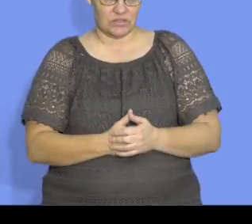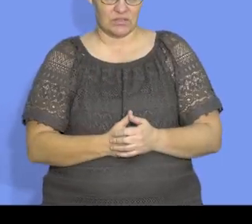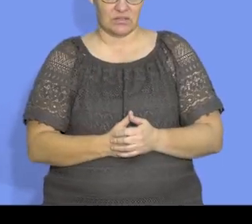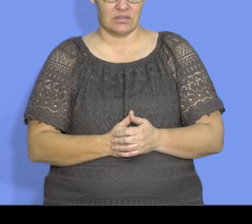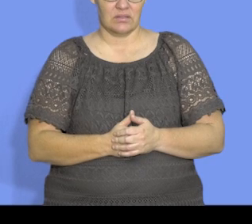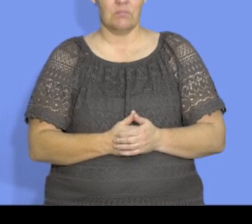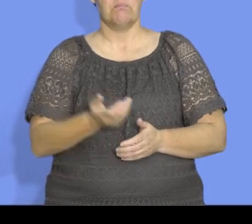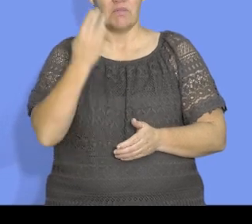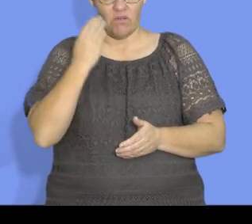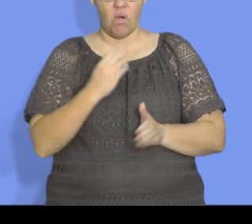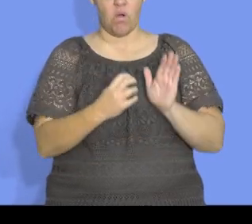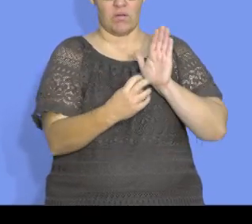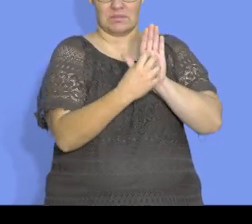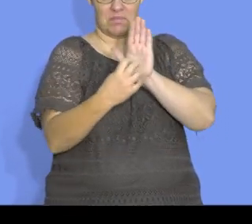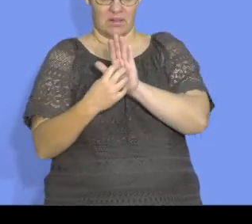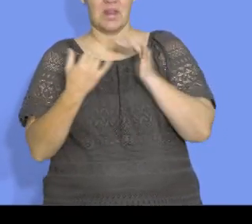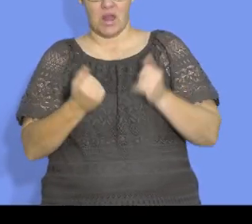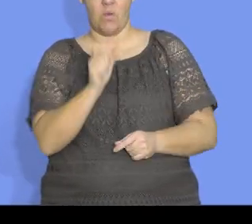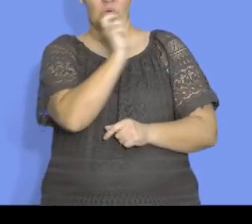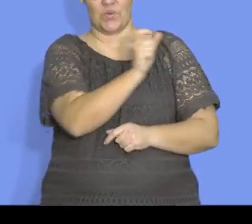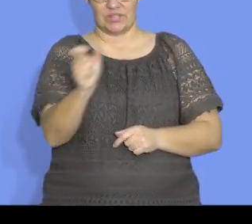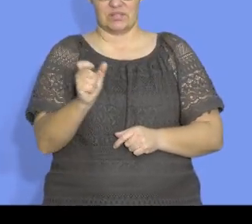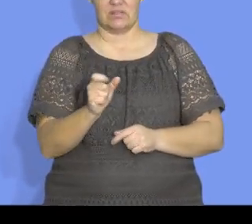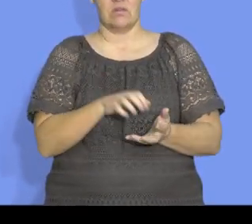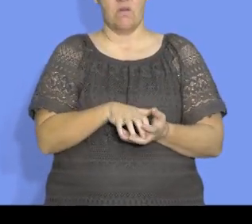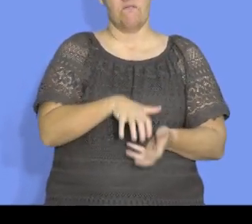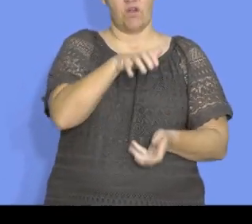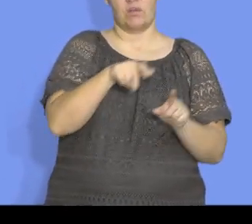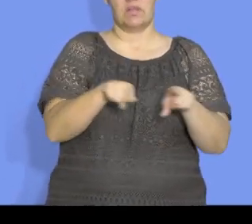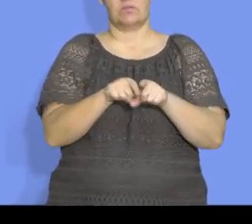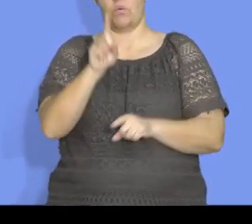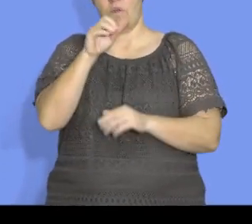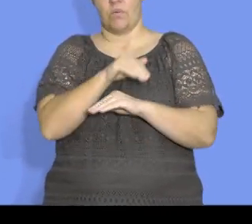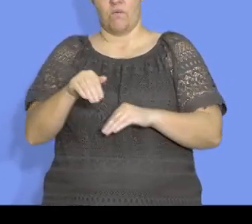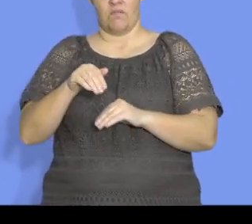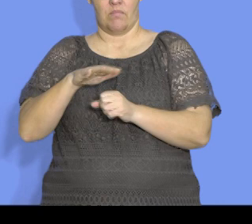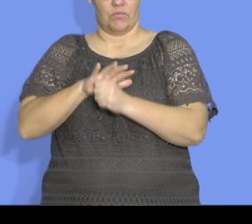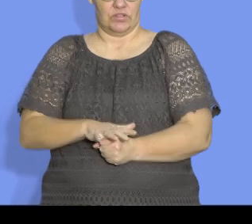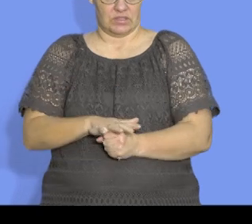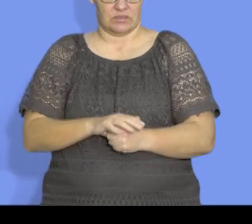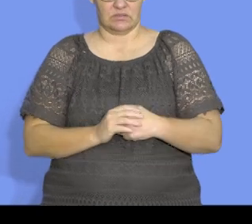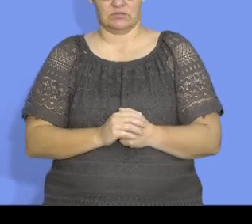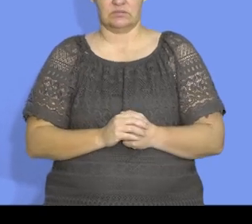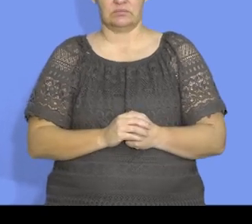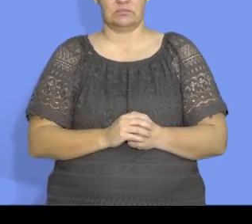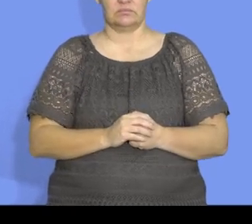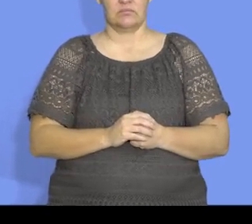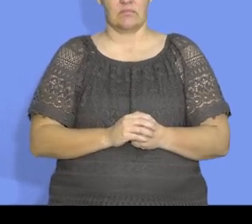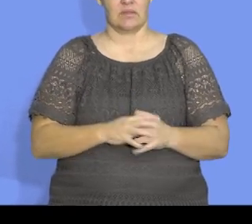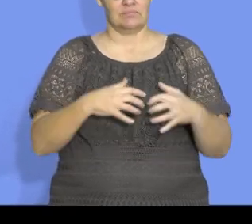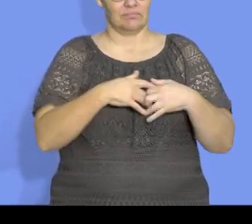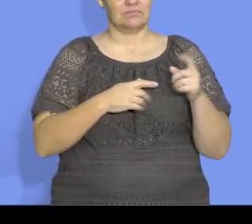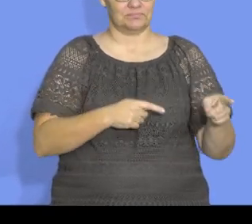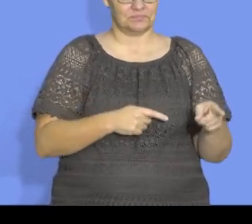symbols previously to say the volume is equal to 1 over pressure. we've written it in that form,